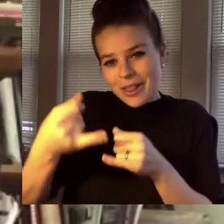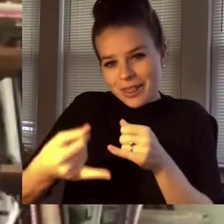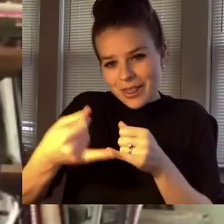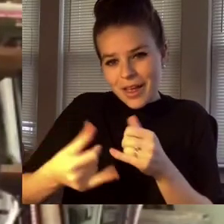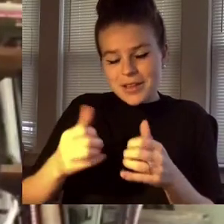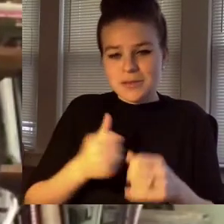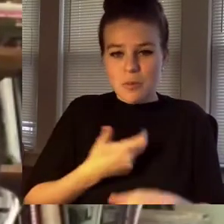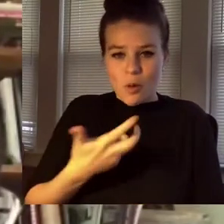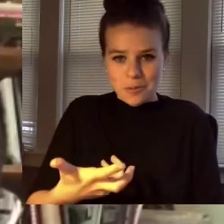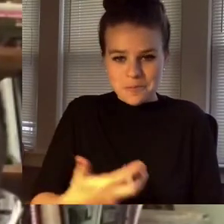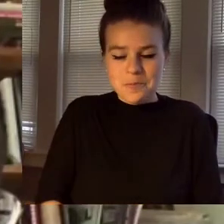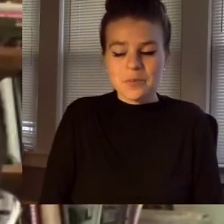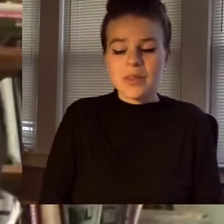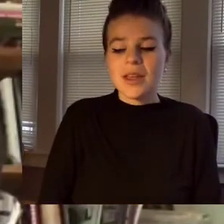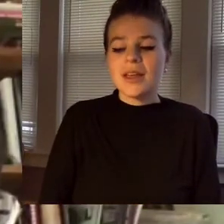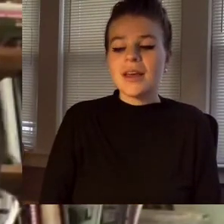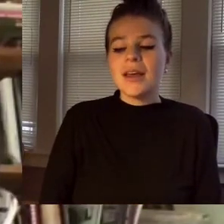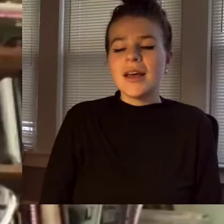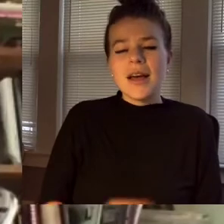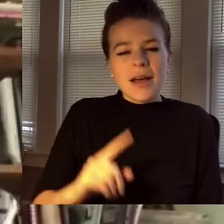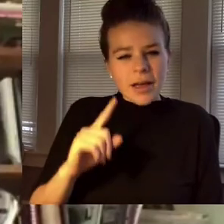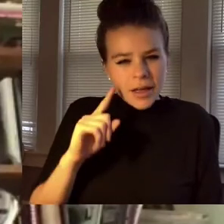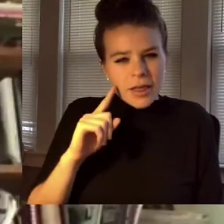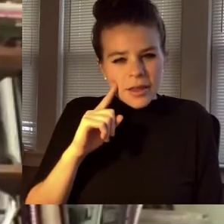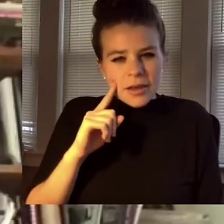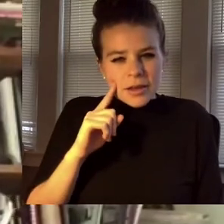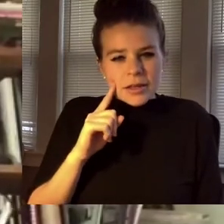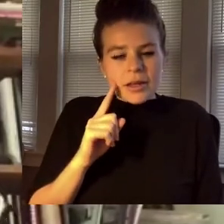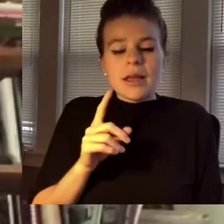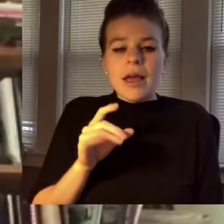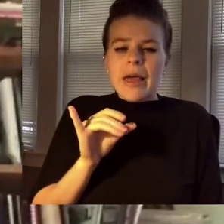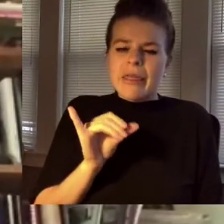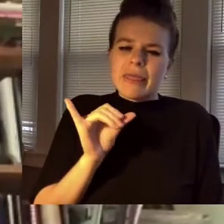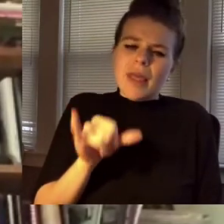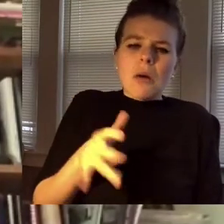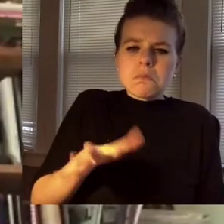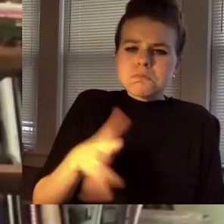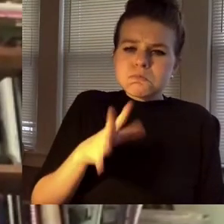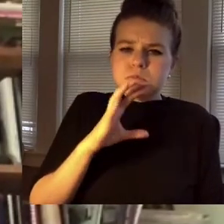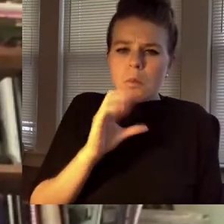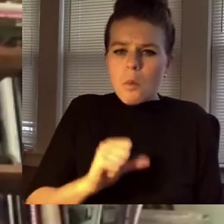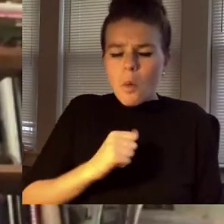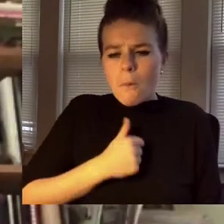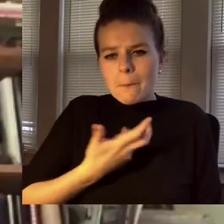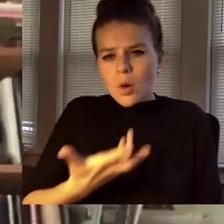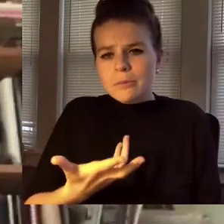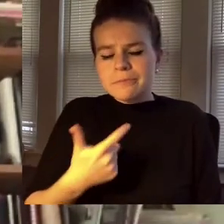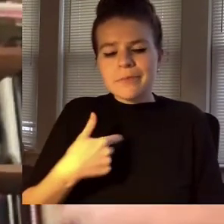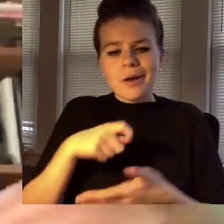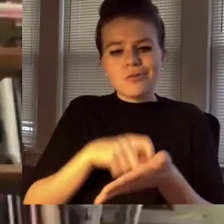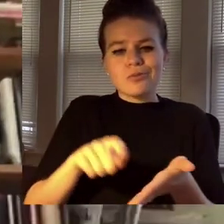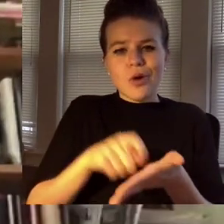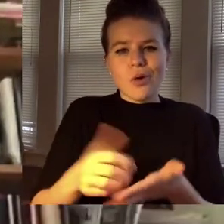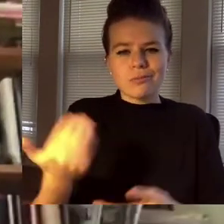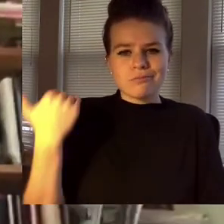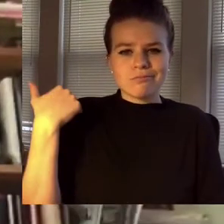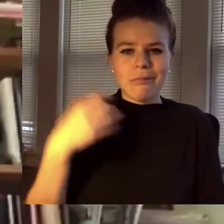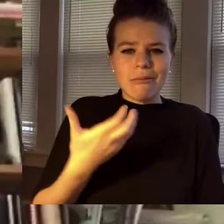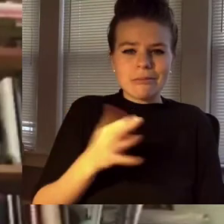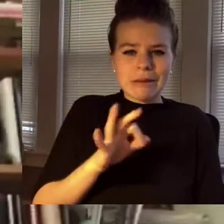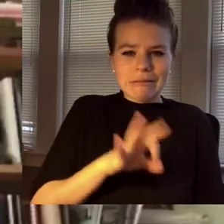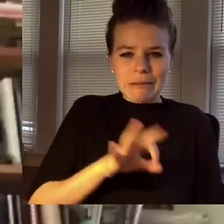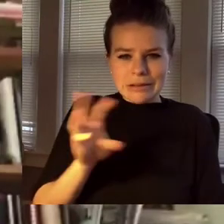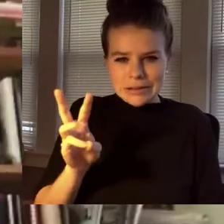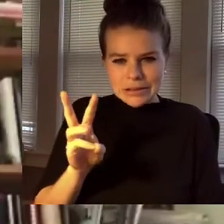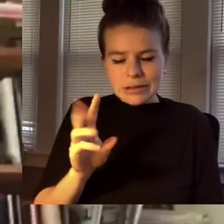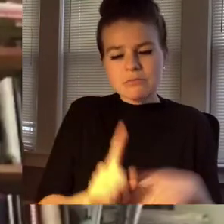think the poem that is, and it's a relatively old poem, a poem that I wrote in 1996. It's a poem that